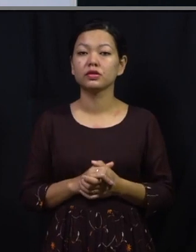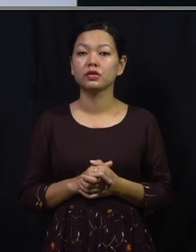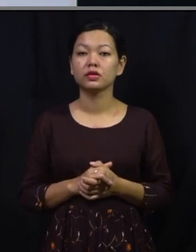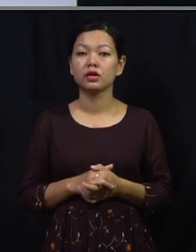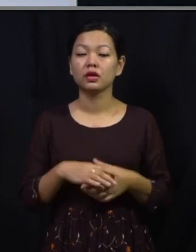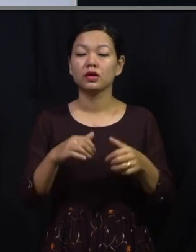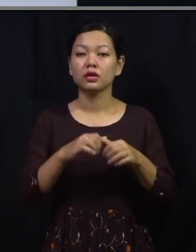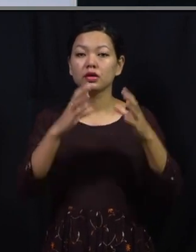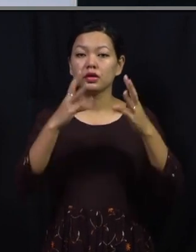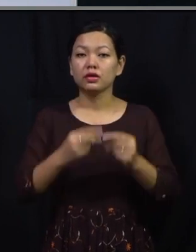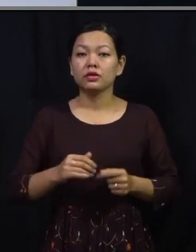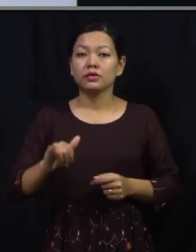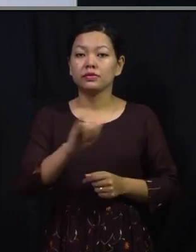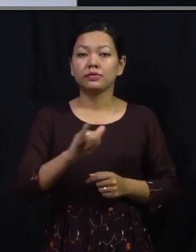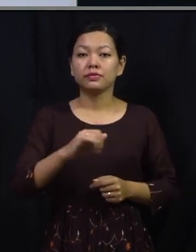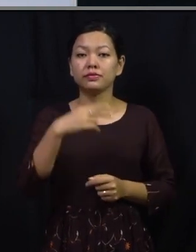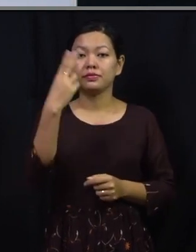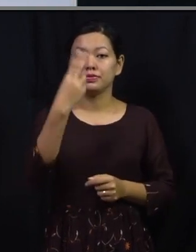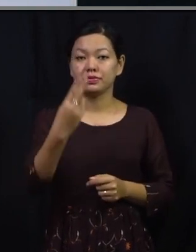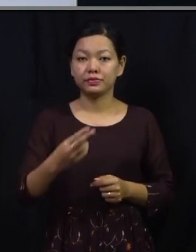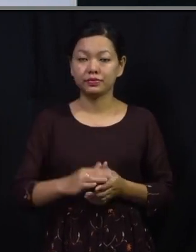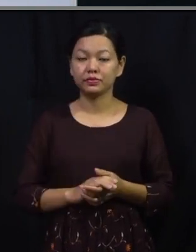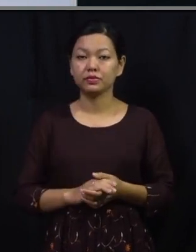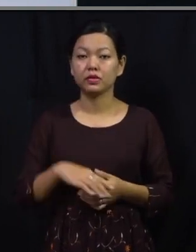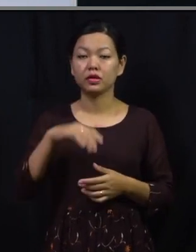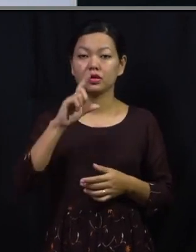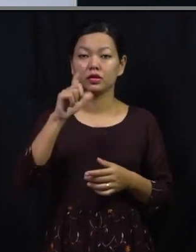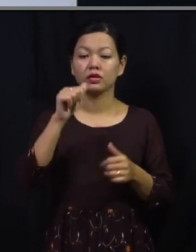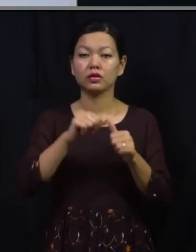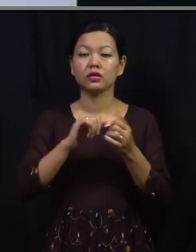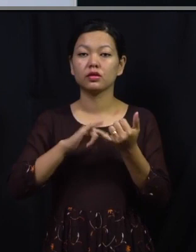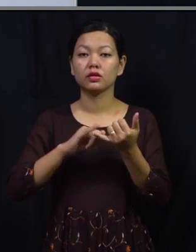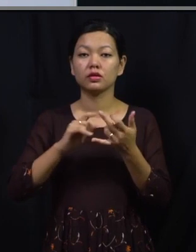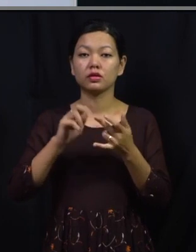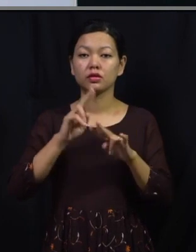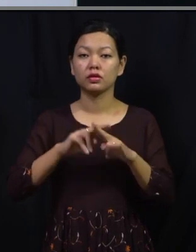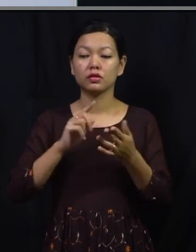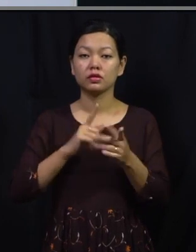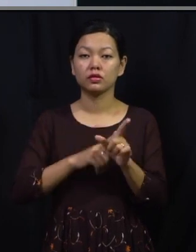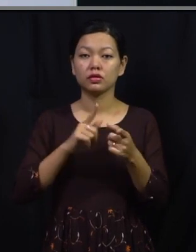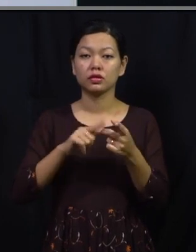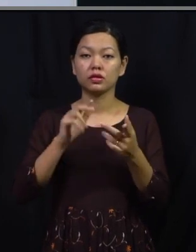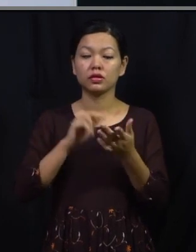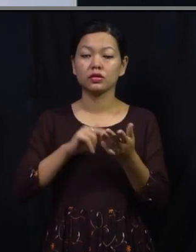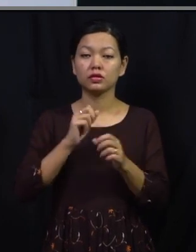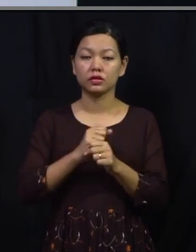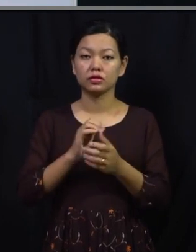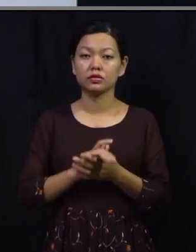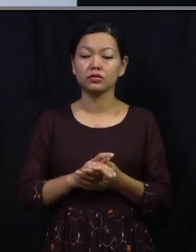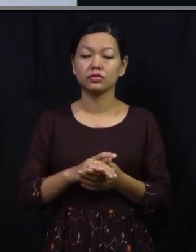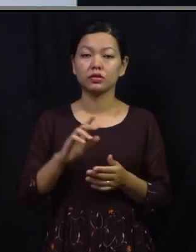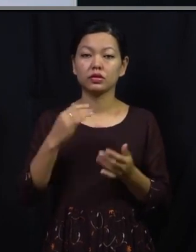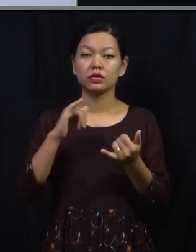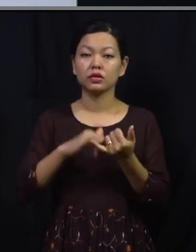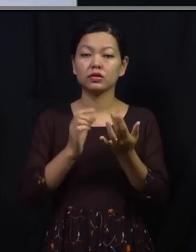an art of classifying, summarizing, recording in terms of money and events